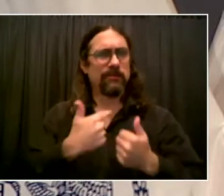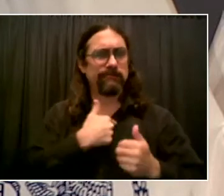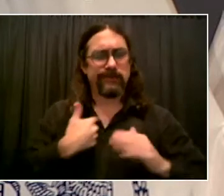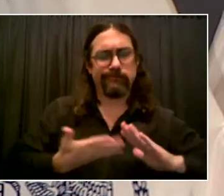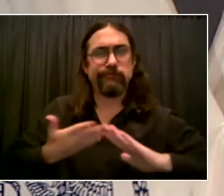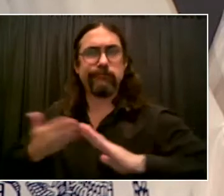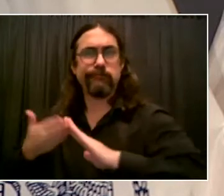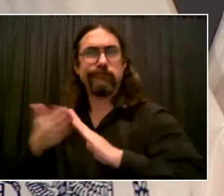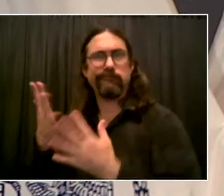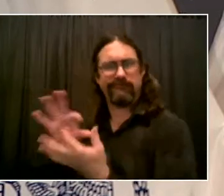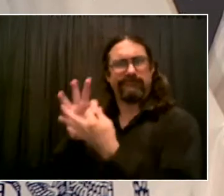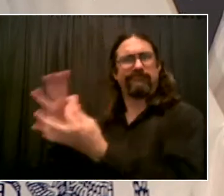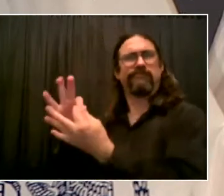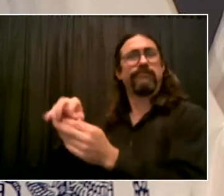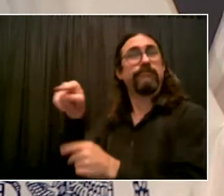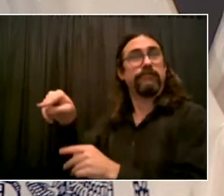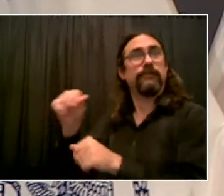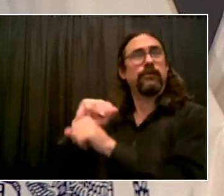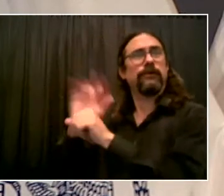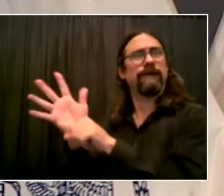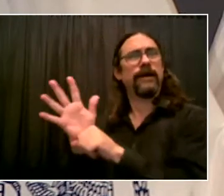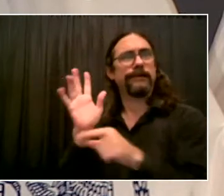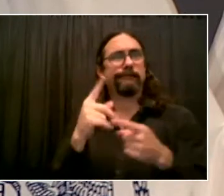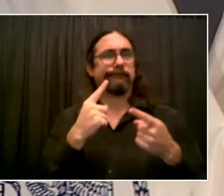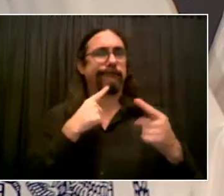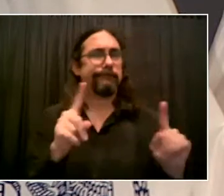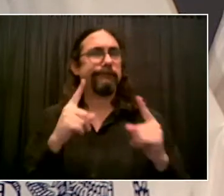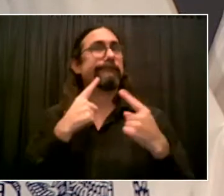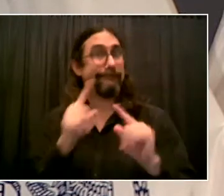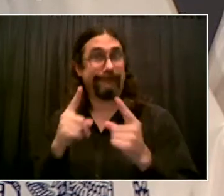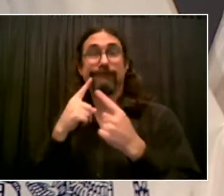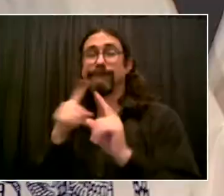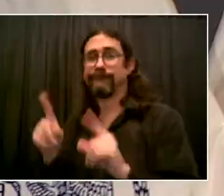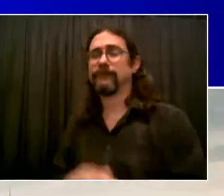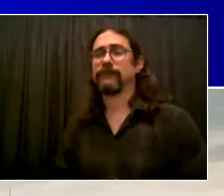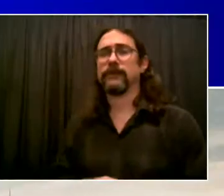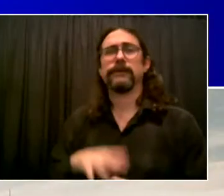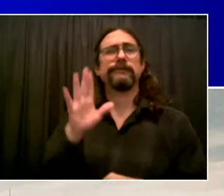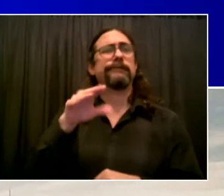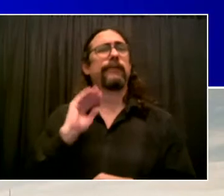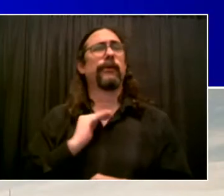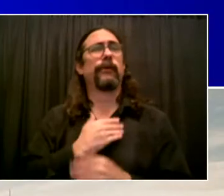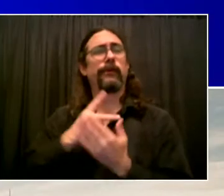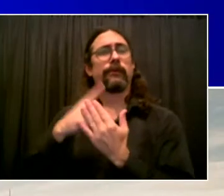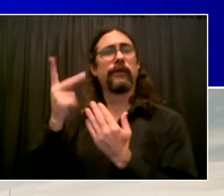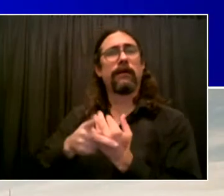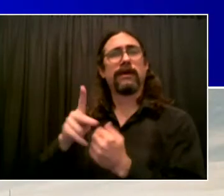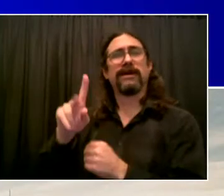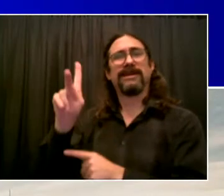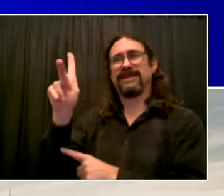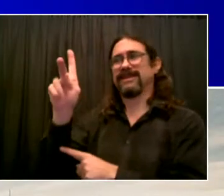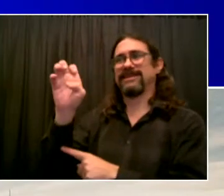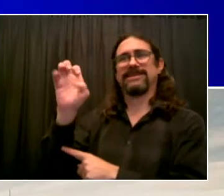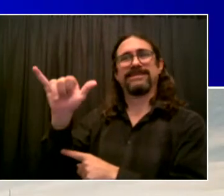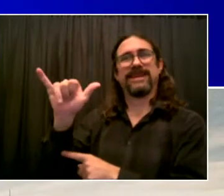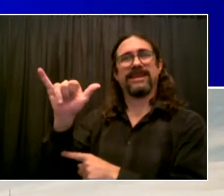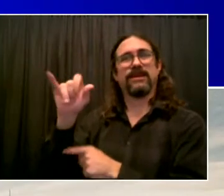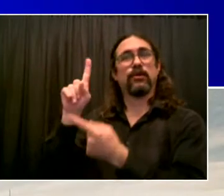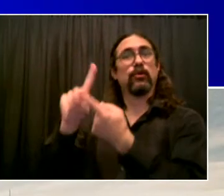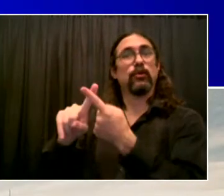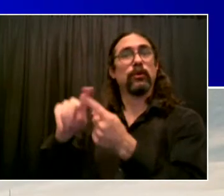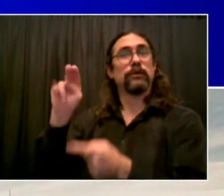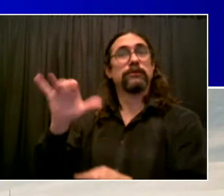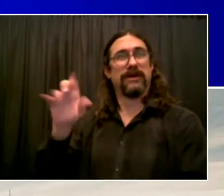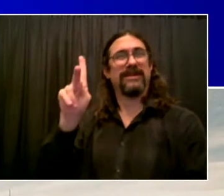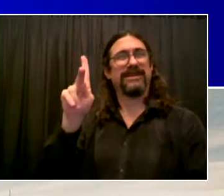effect. And Key to NYC is based on a simple concept. Vaccines are the answer. Vaccination unlocks our